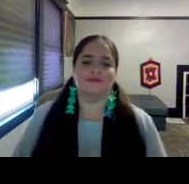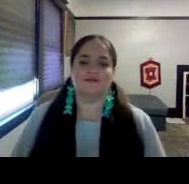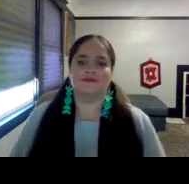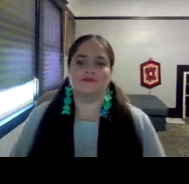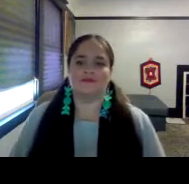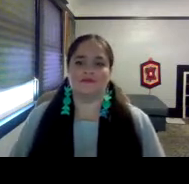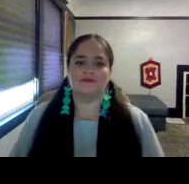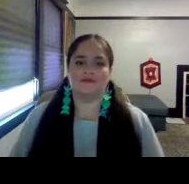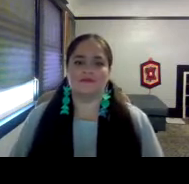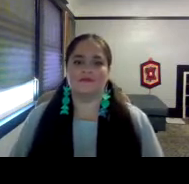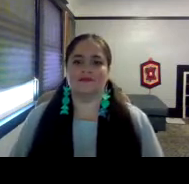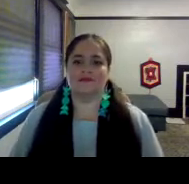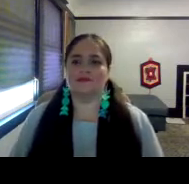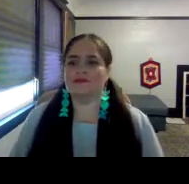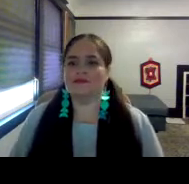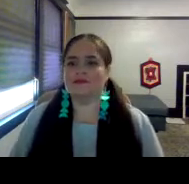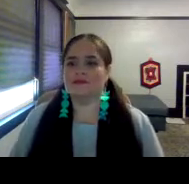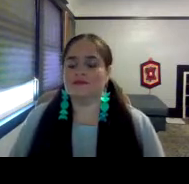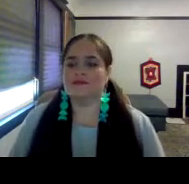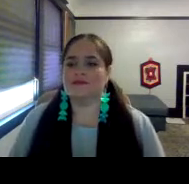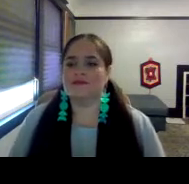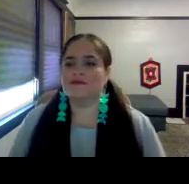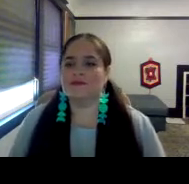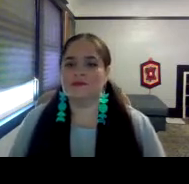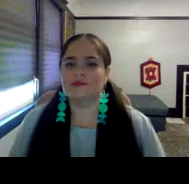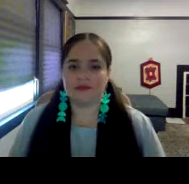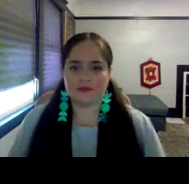I'll hand it over to Amar.